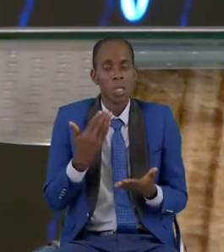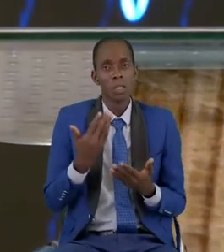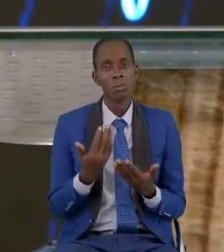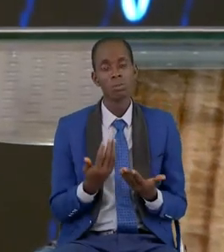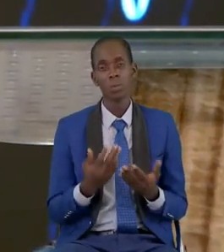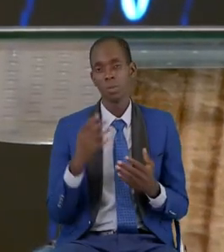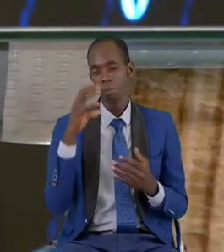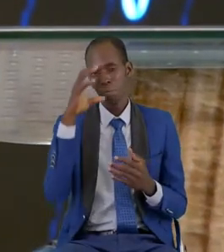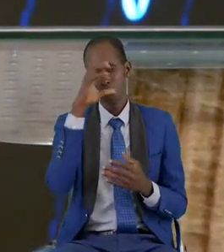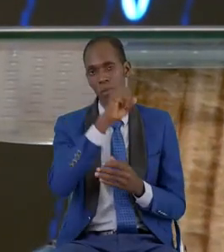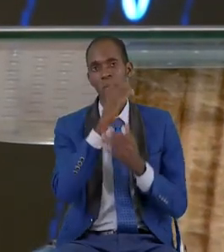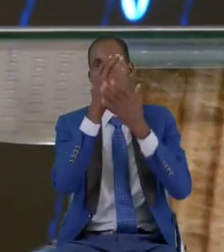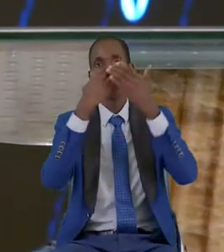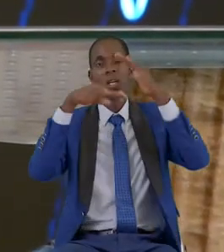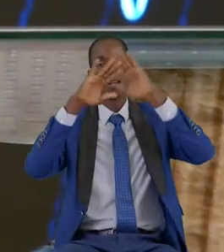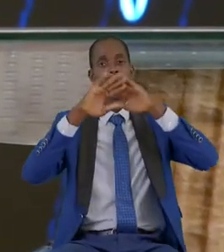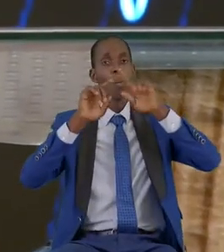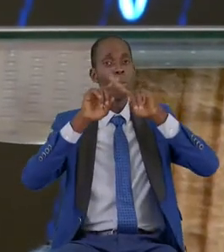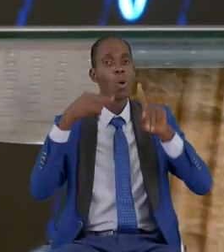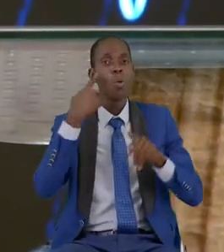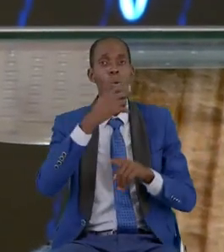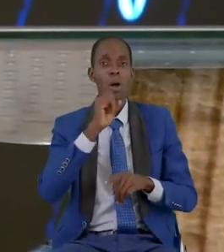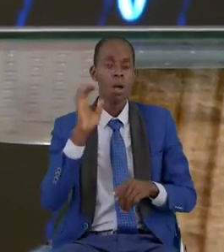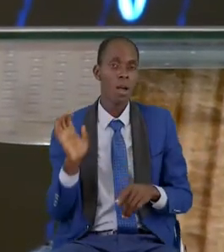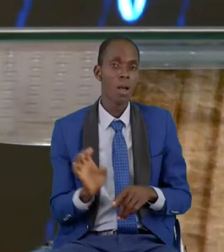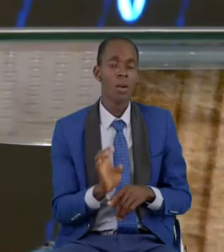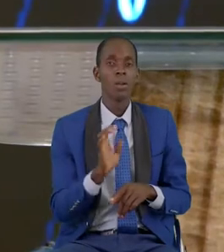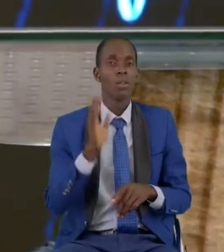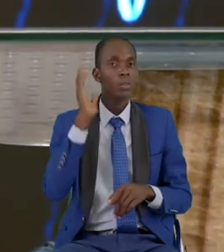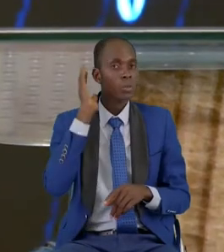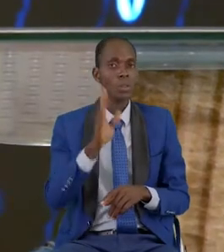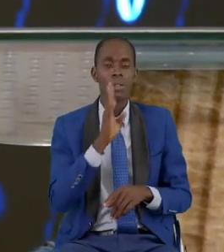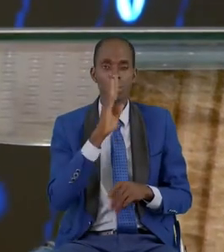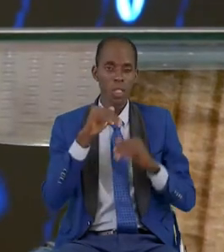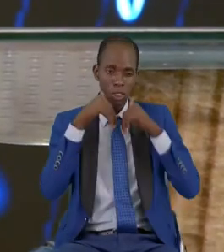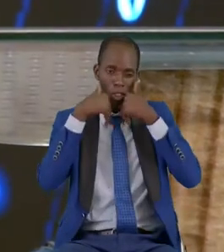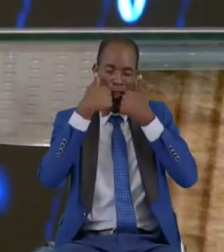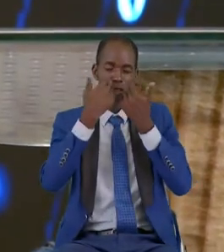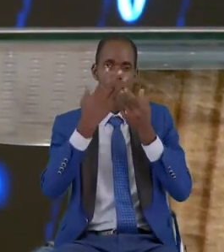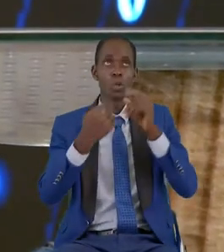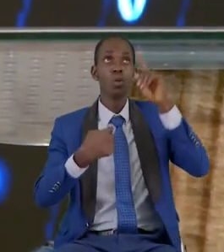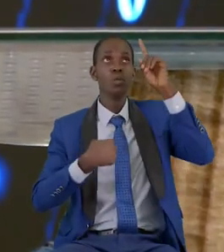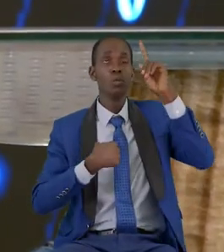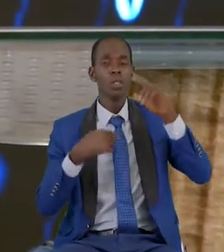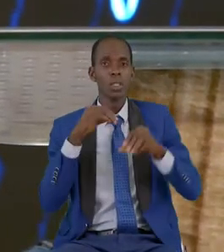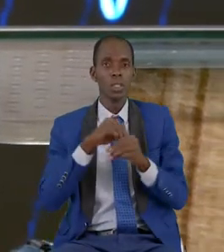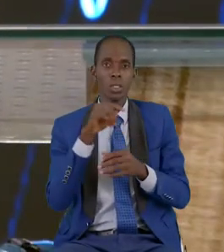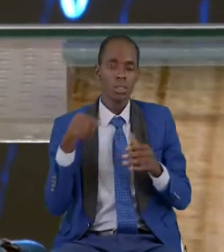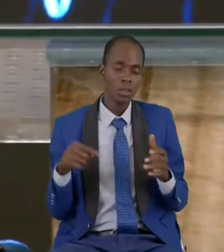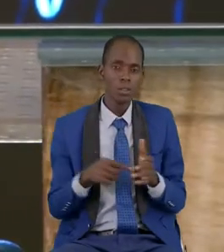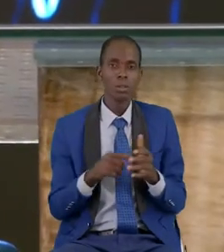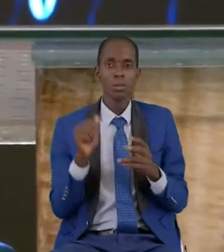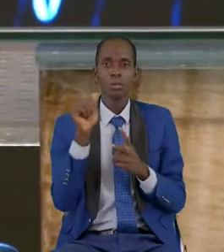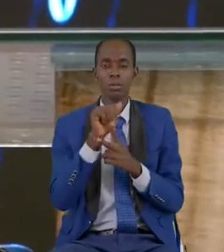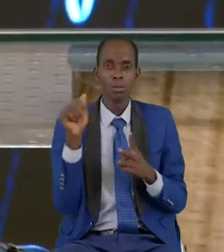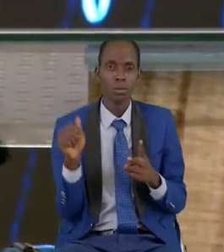heaven. For whosoever shall be ashamed of me in this adulterous and sinful generation,